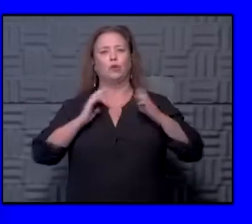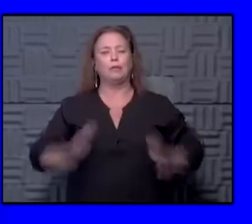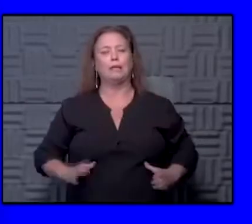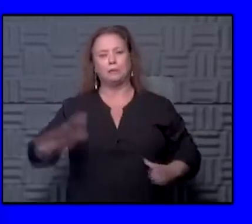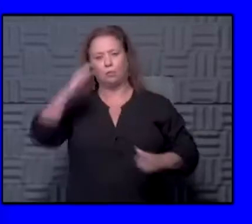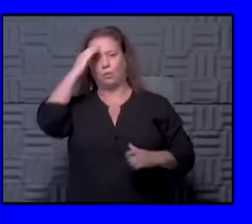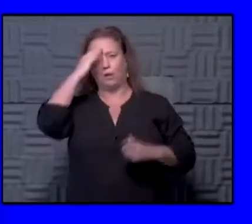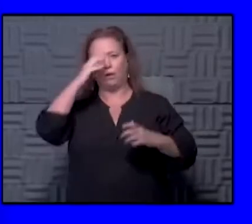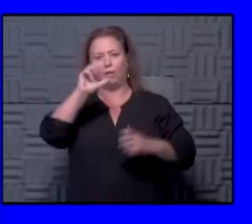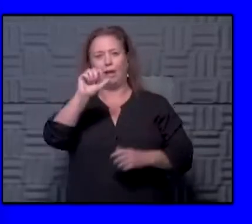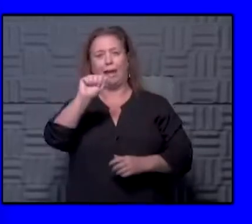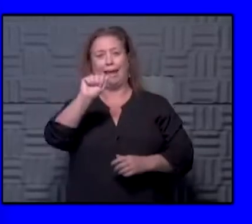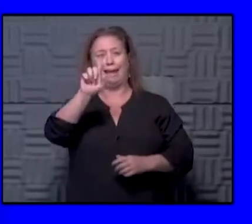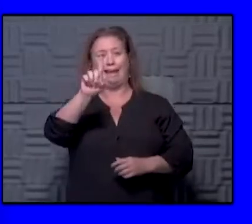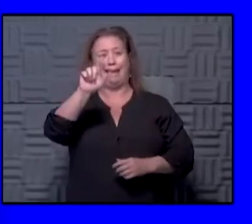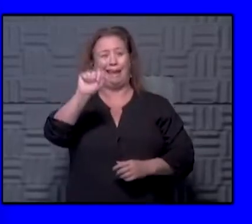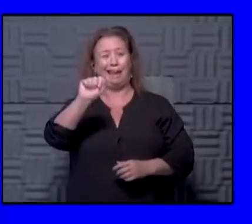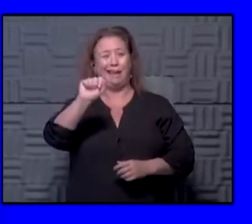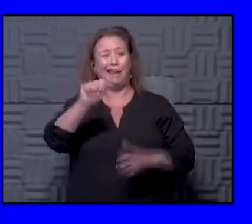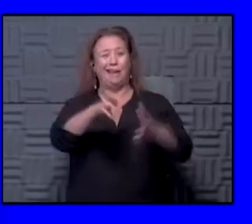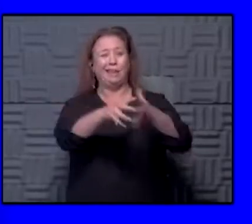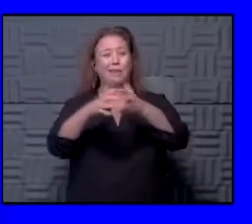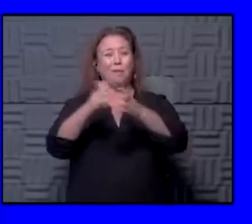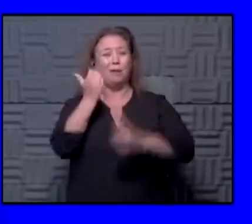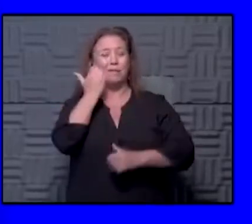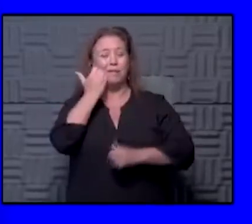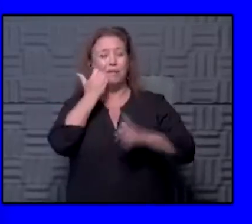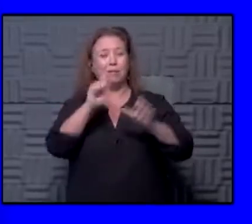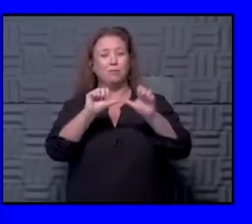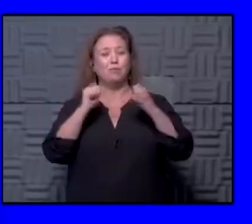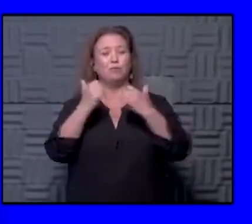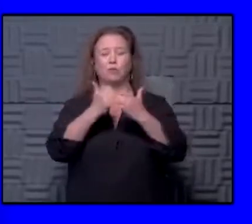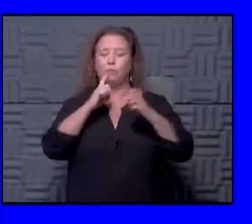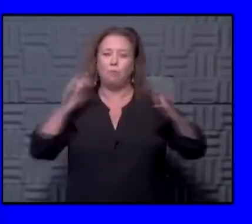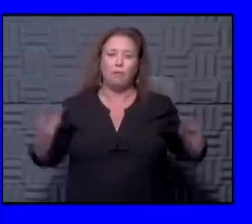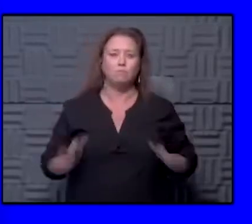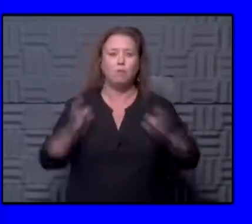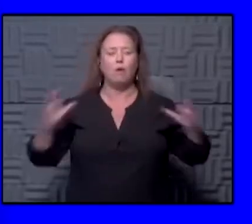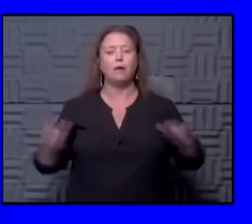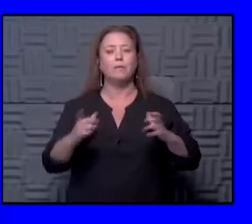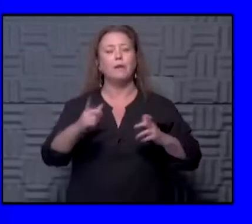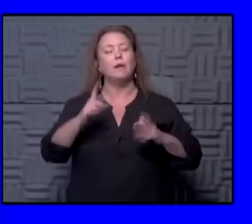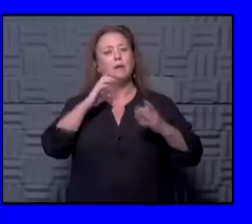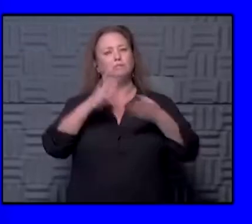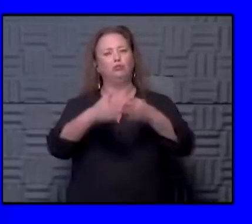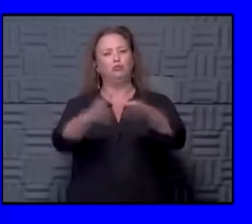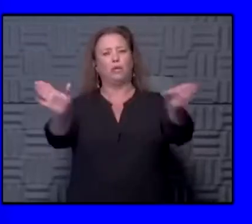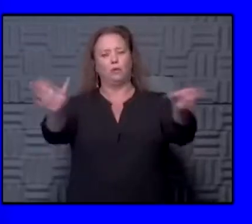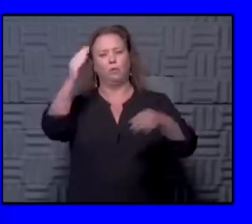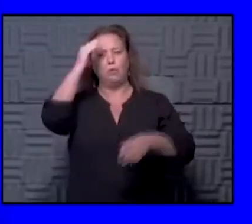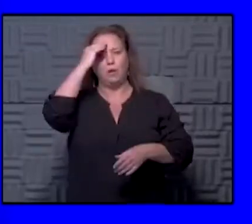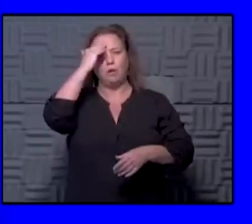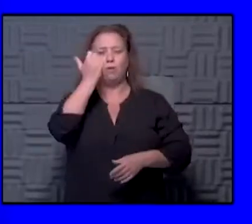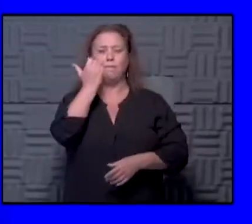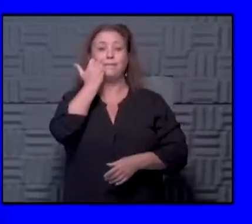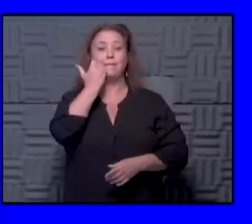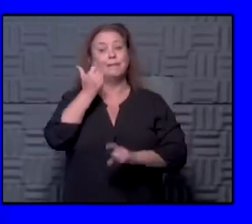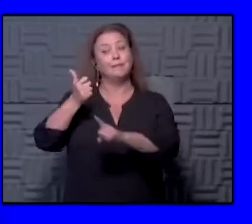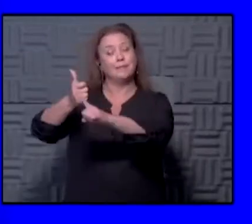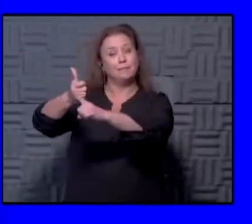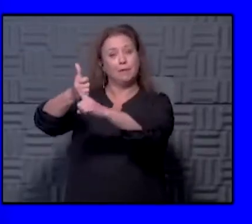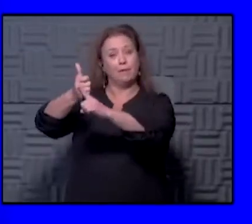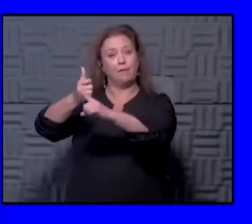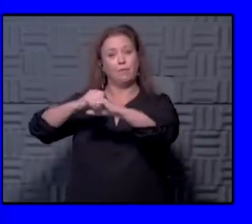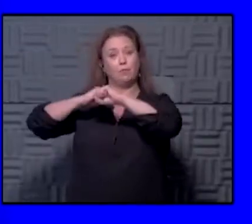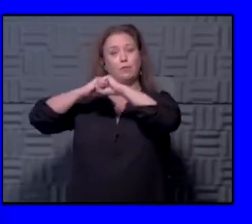We know that the American Dental Association has done that, has been very proactive. So we know that in general, the dentists themselves,